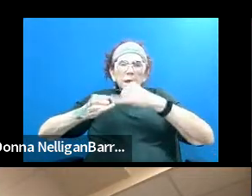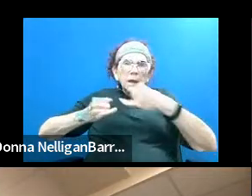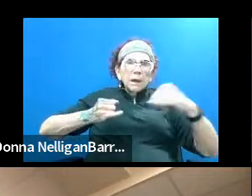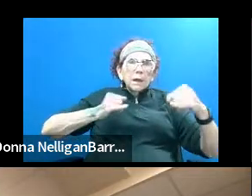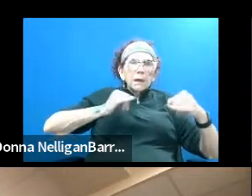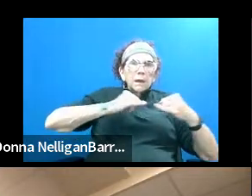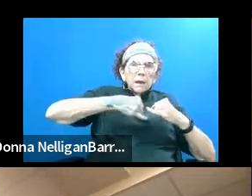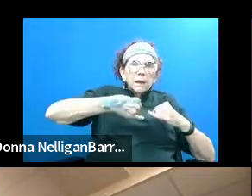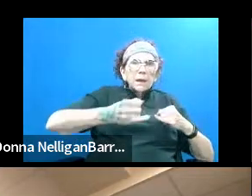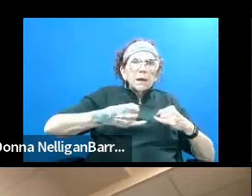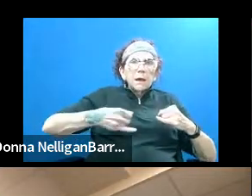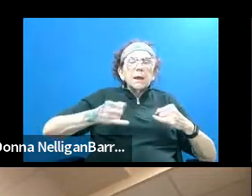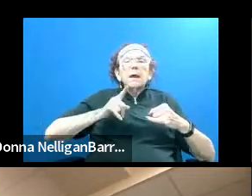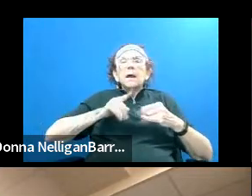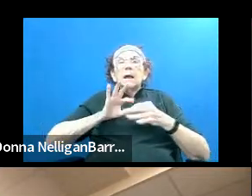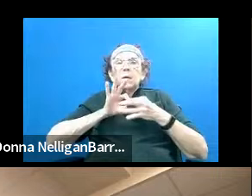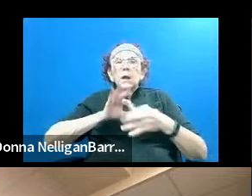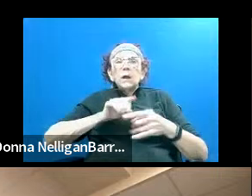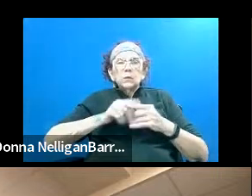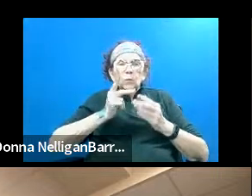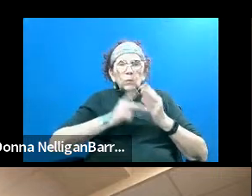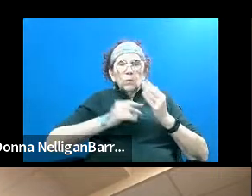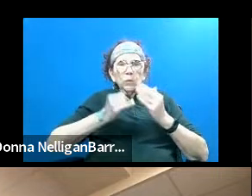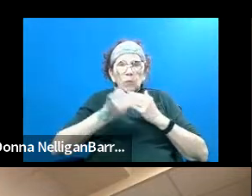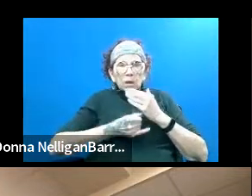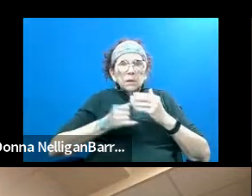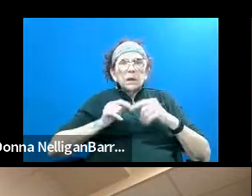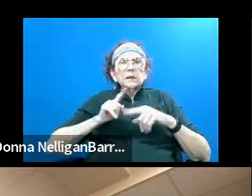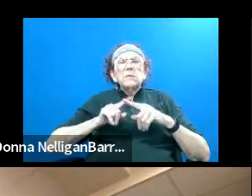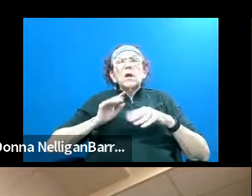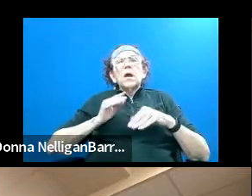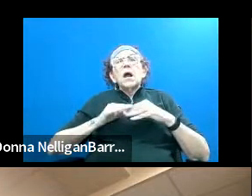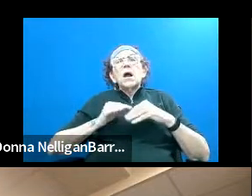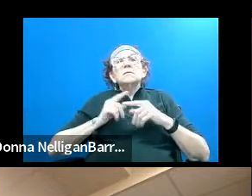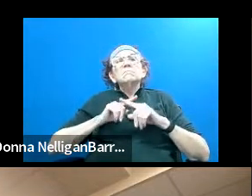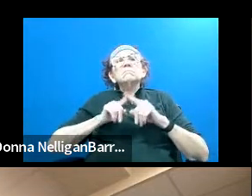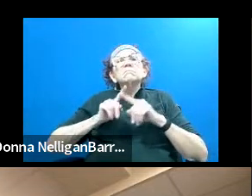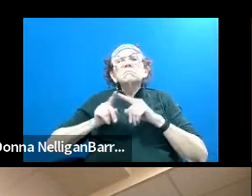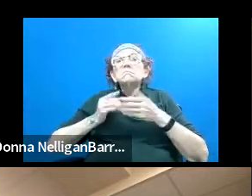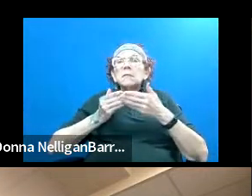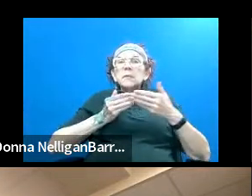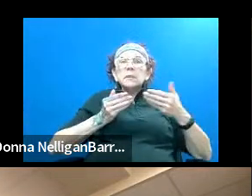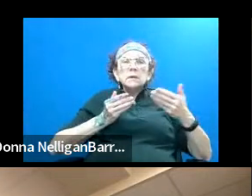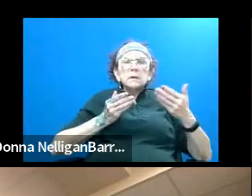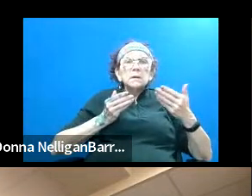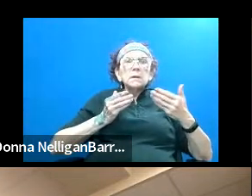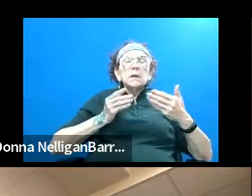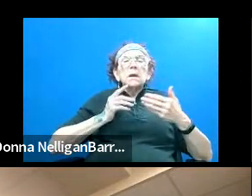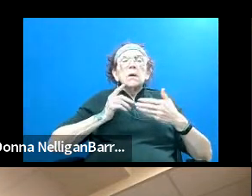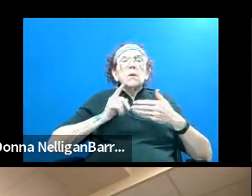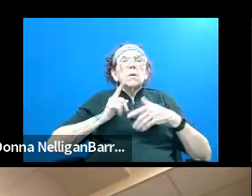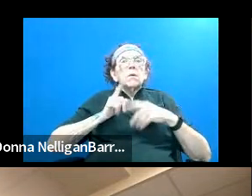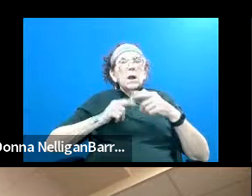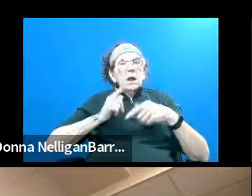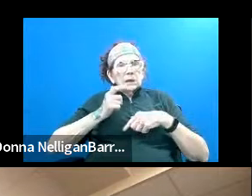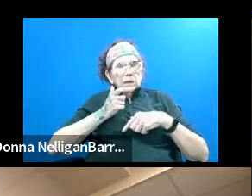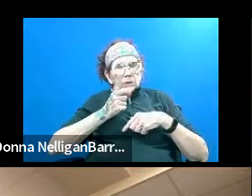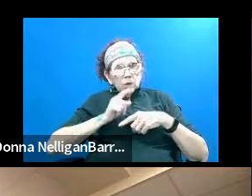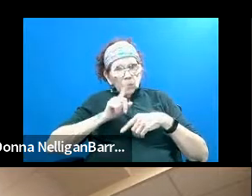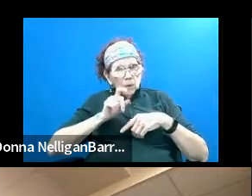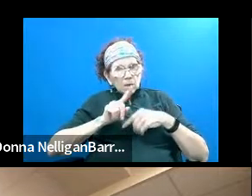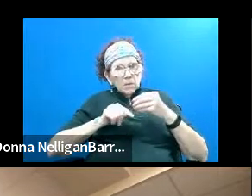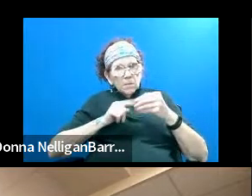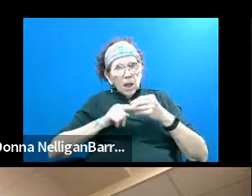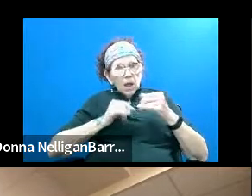so it's going to depend on a whole lot of factors, but that's an interesting question about individual neighborhood needs and